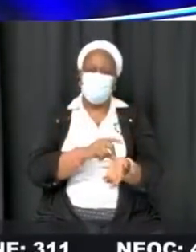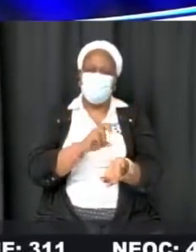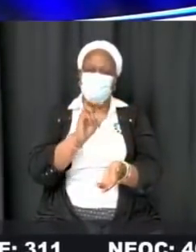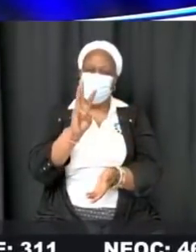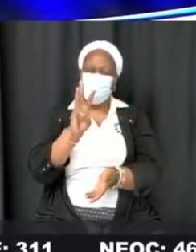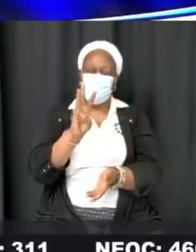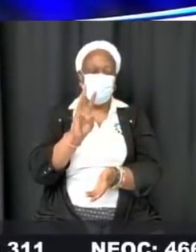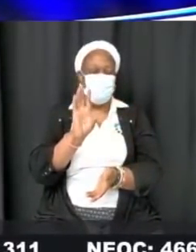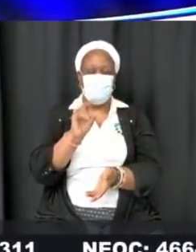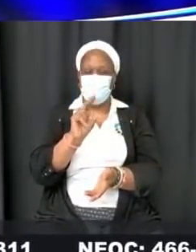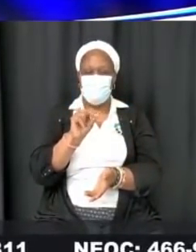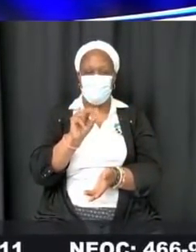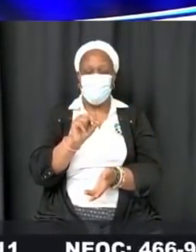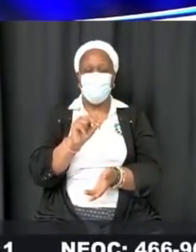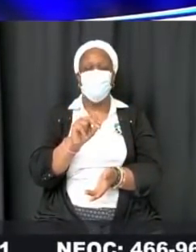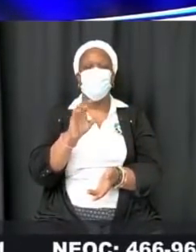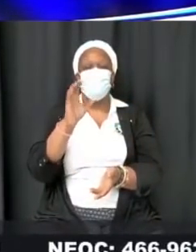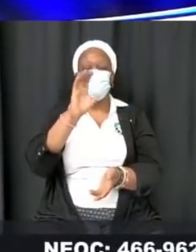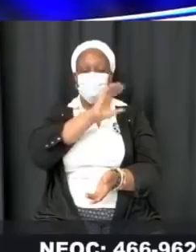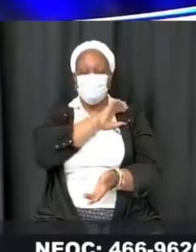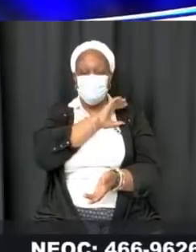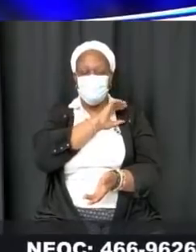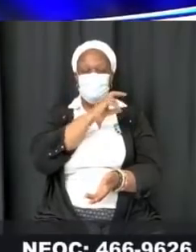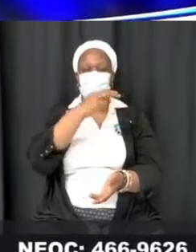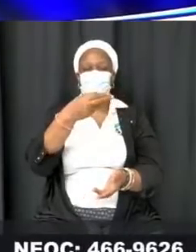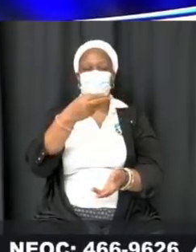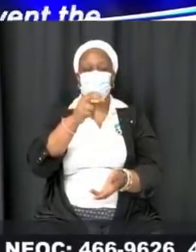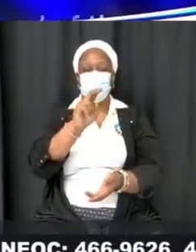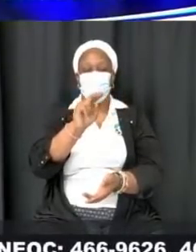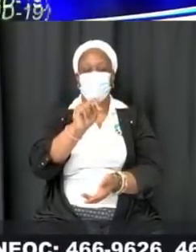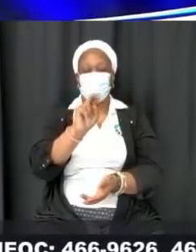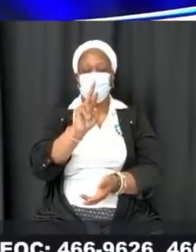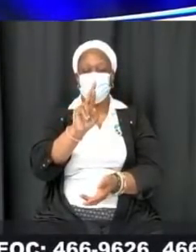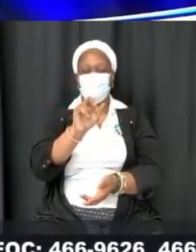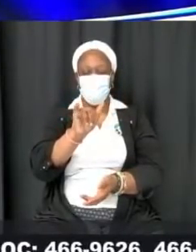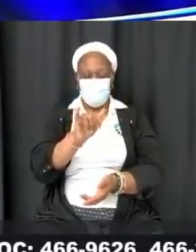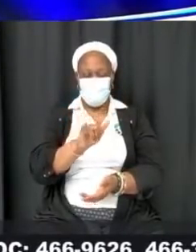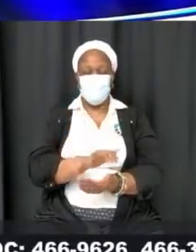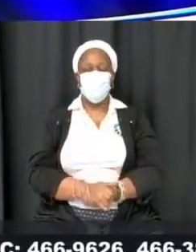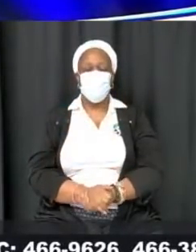the question and answer segment for today.